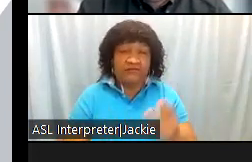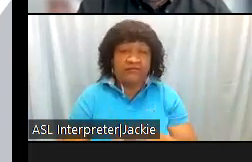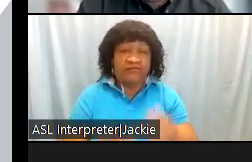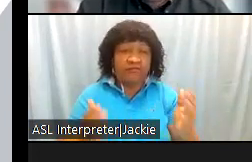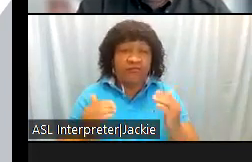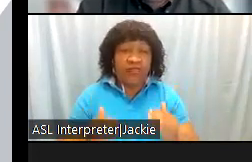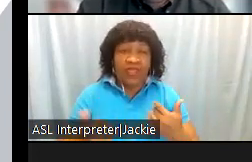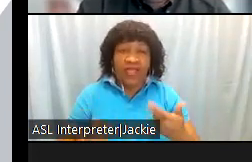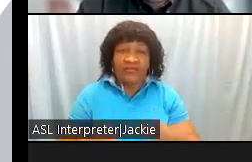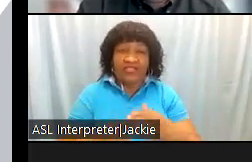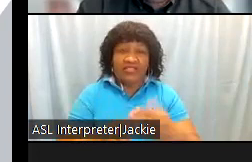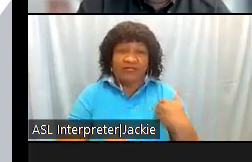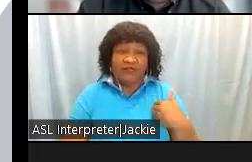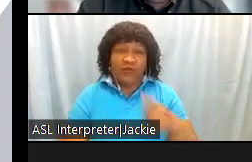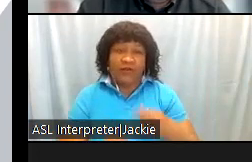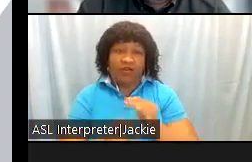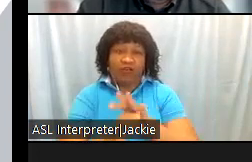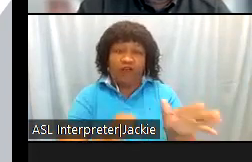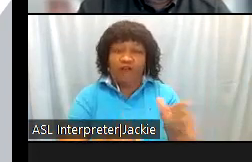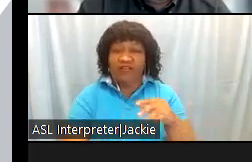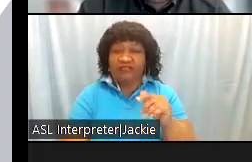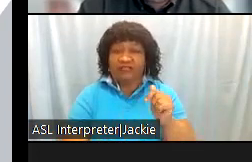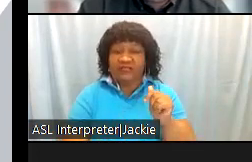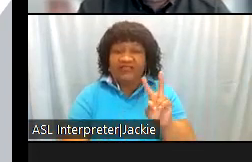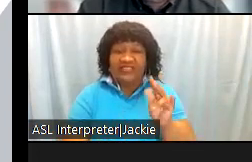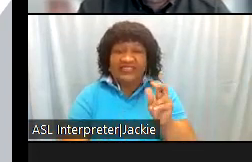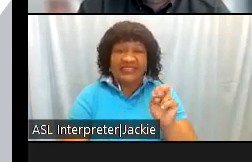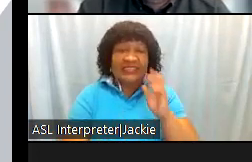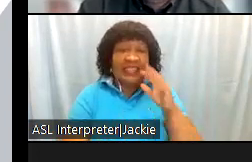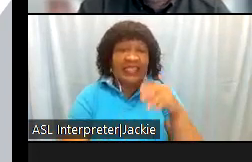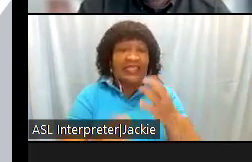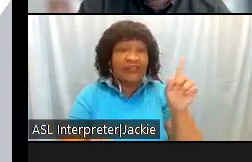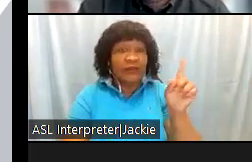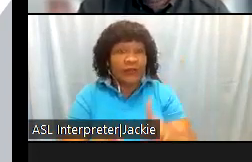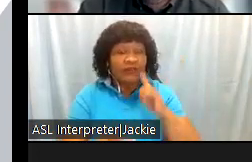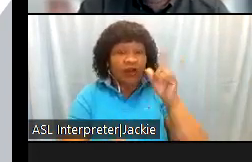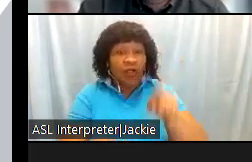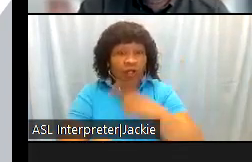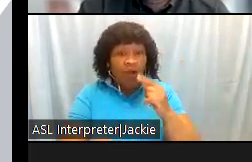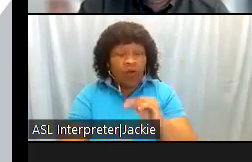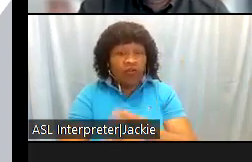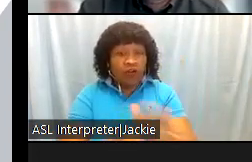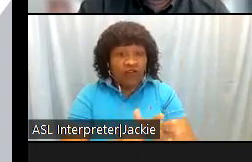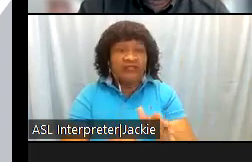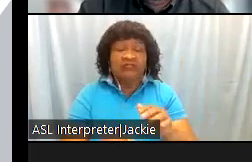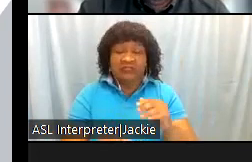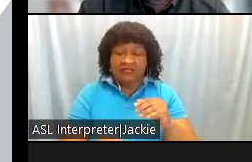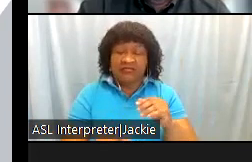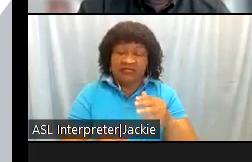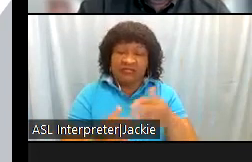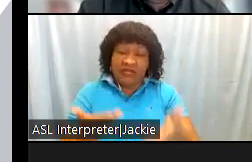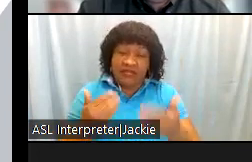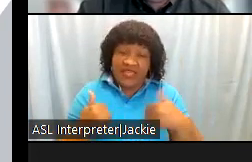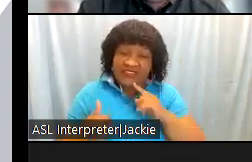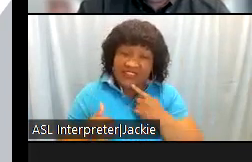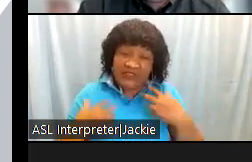Also, and I've mentioned long COVID, and vaccination too can lower the risk for long COVID, which can also lead to serious health problems